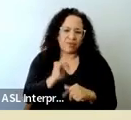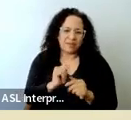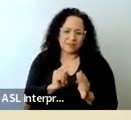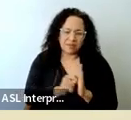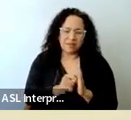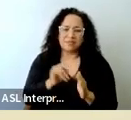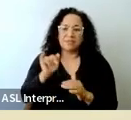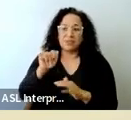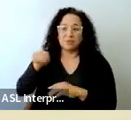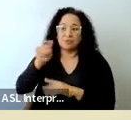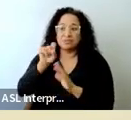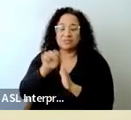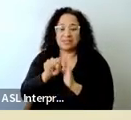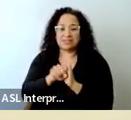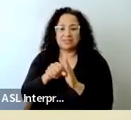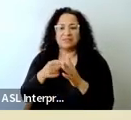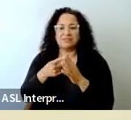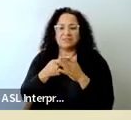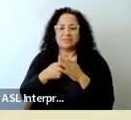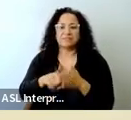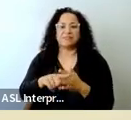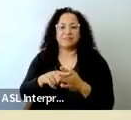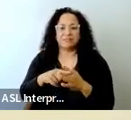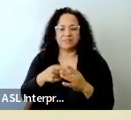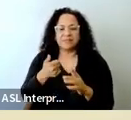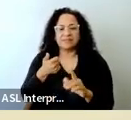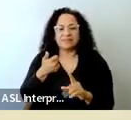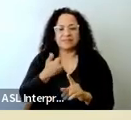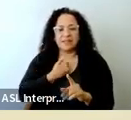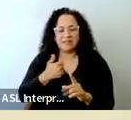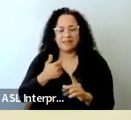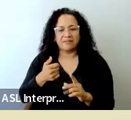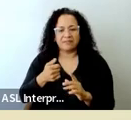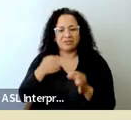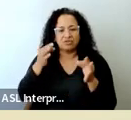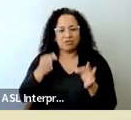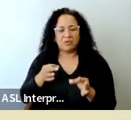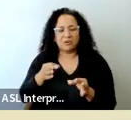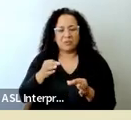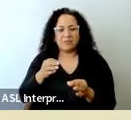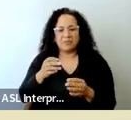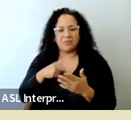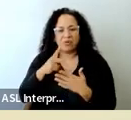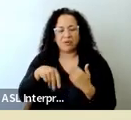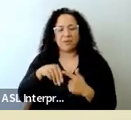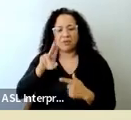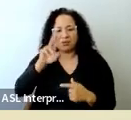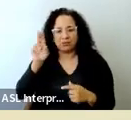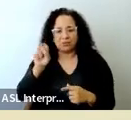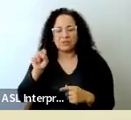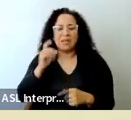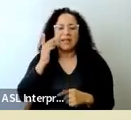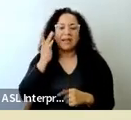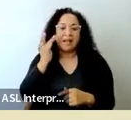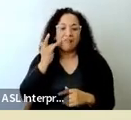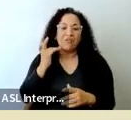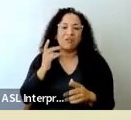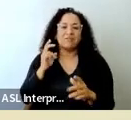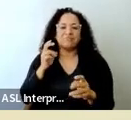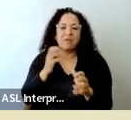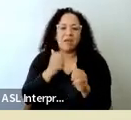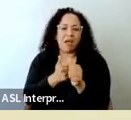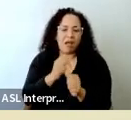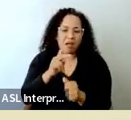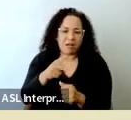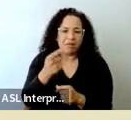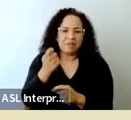really piloted the initial self-determination programs in the United States. California kind of caught up